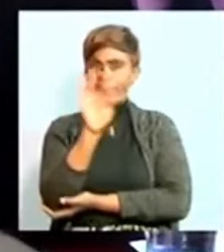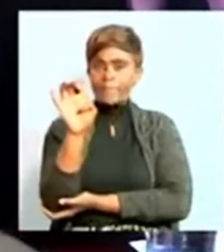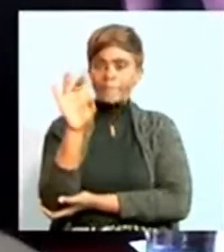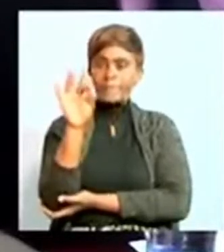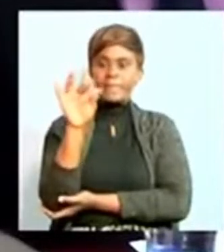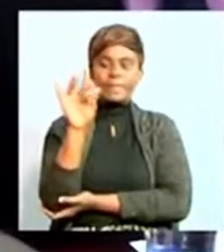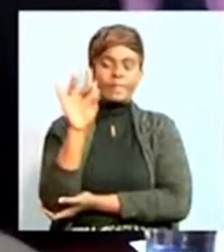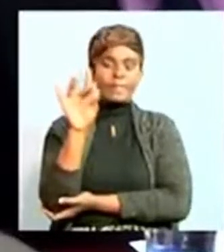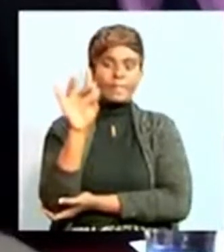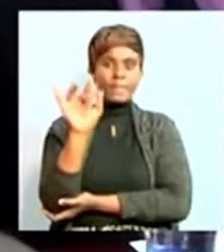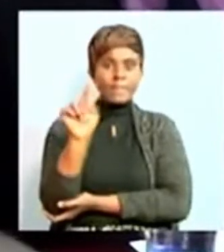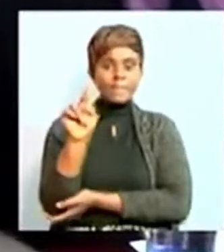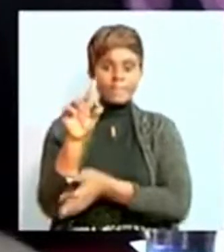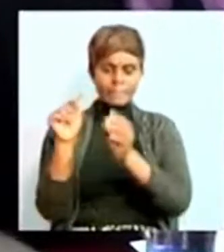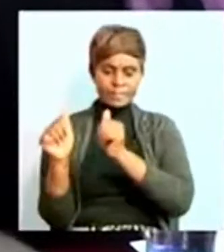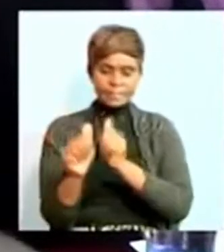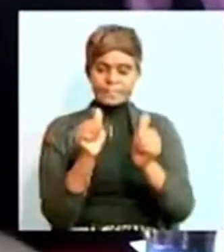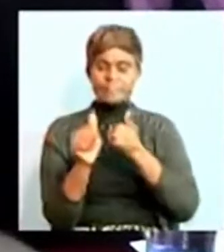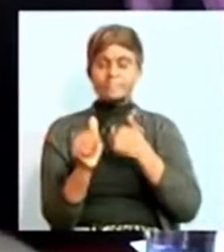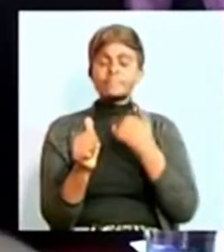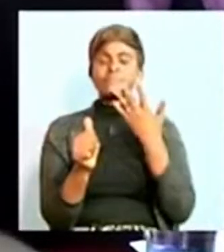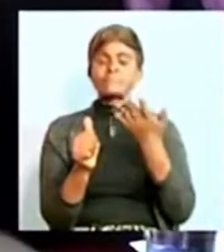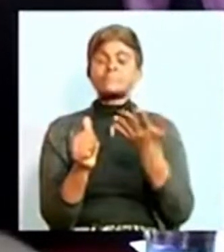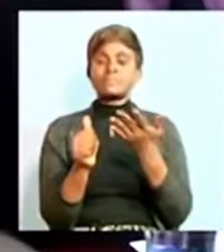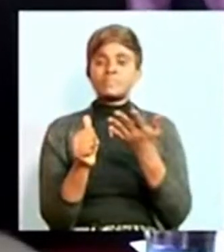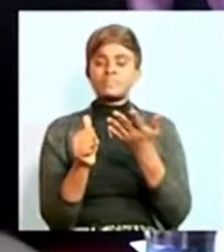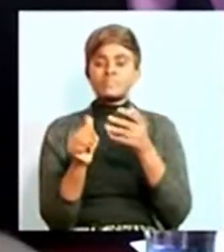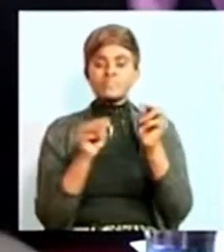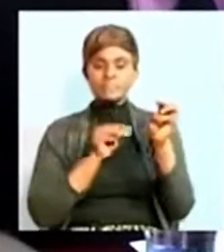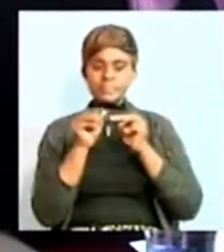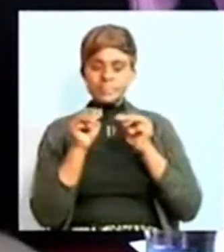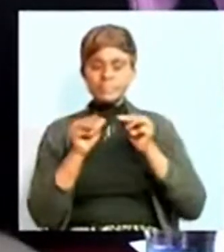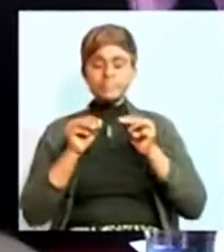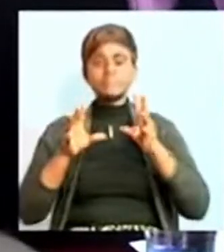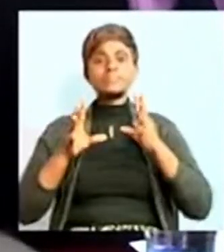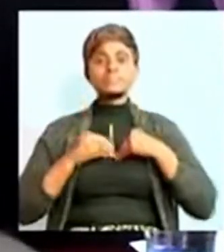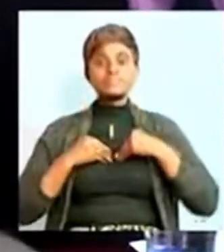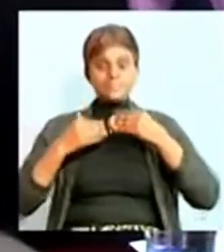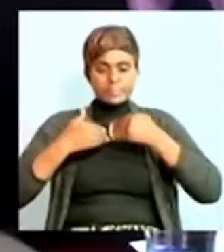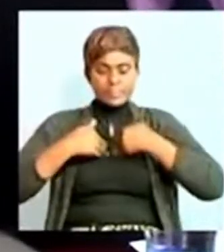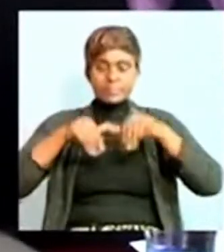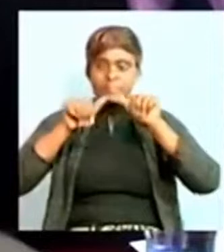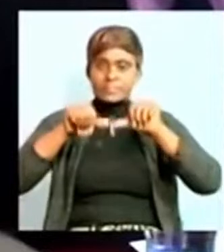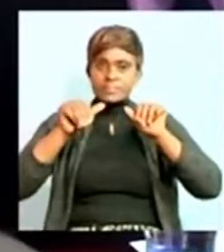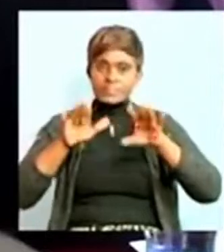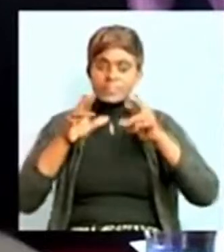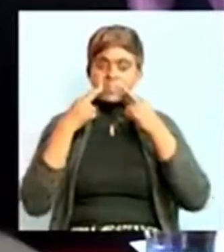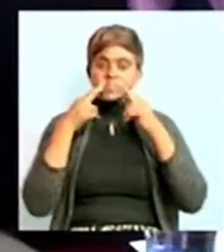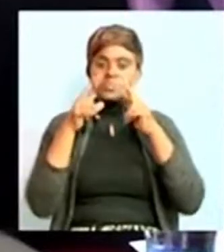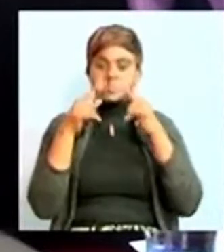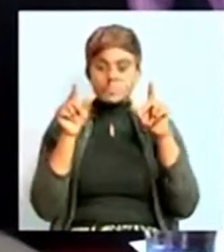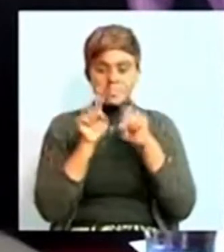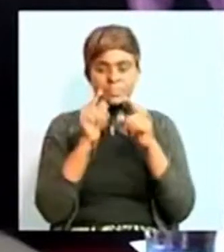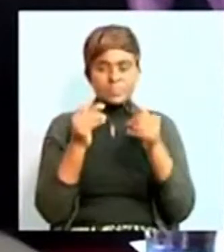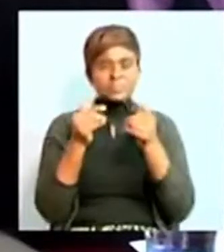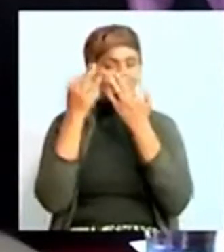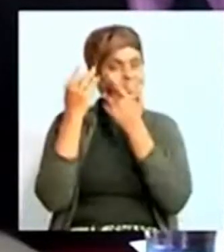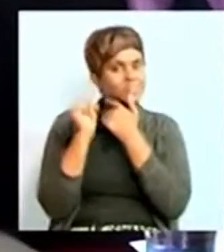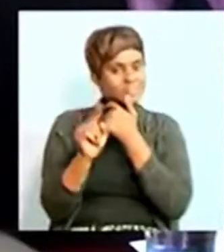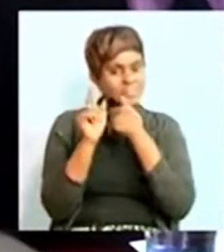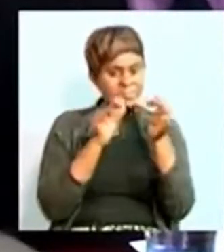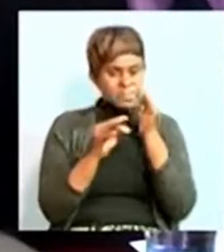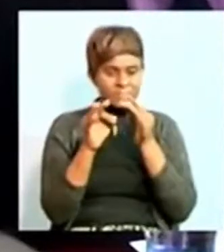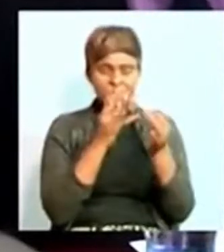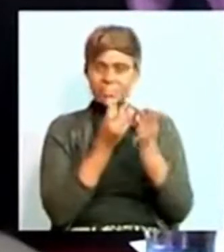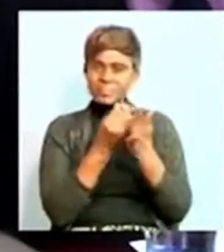1,134,818. Action taken. Management acknowledges the auditor's findings and wishes to state that the